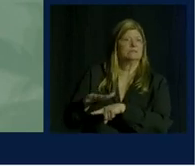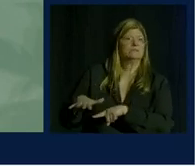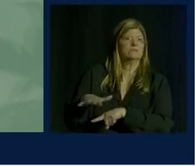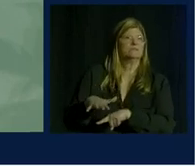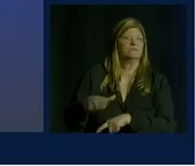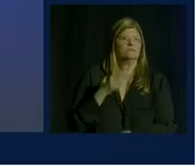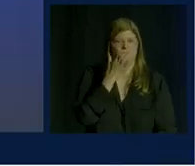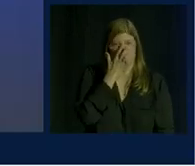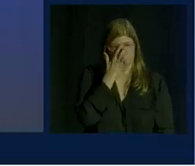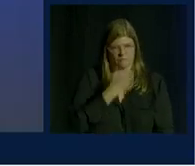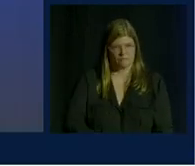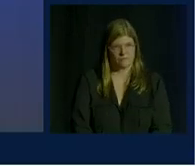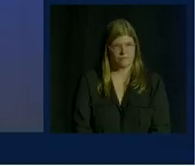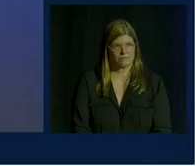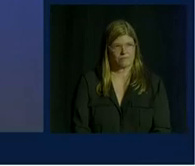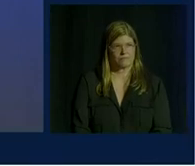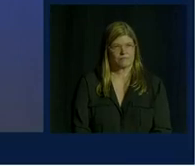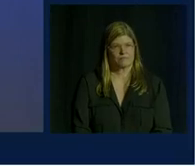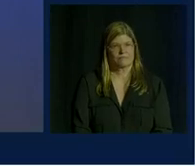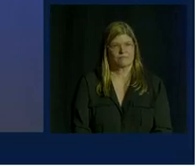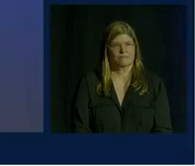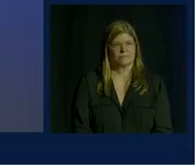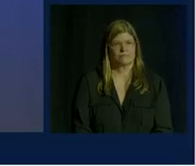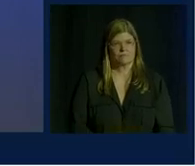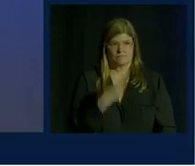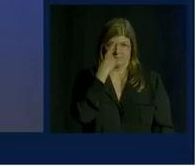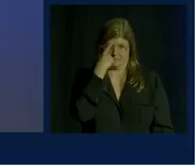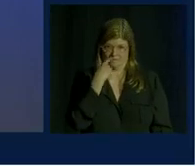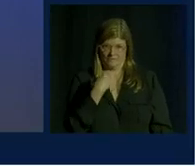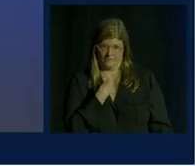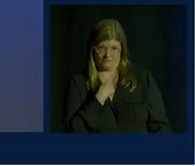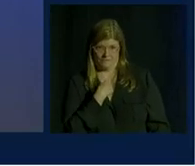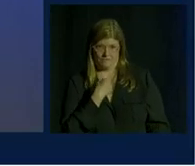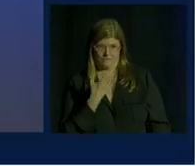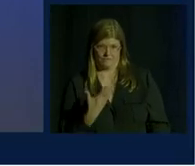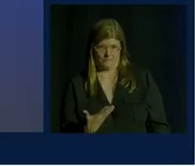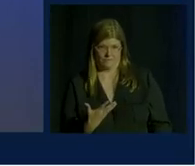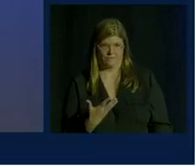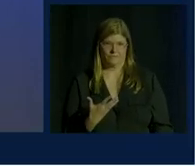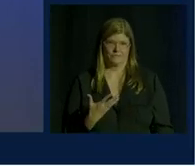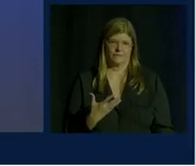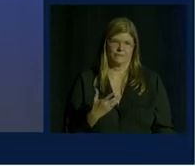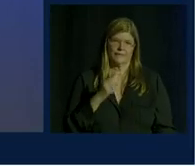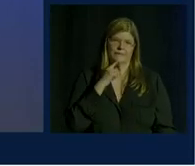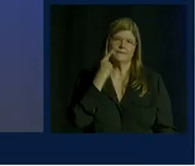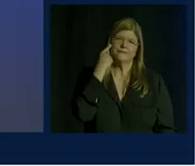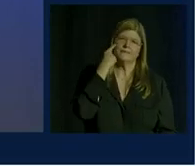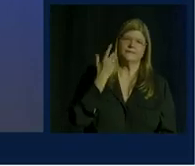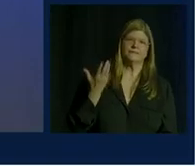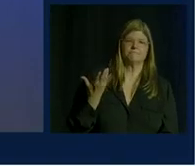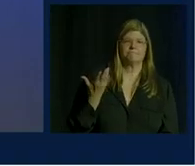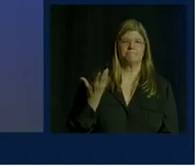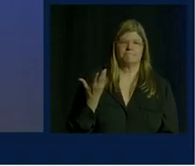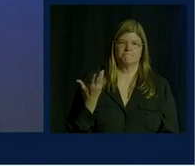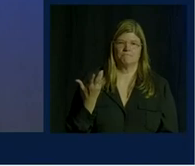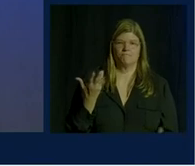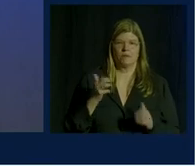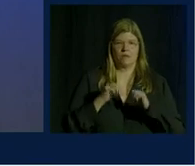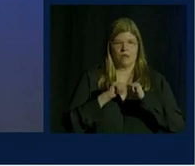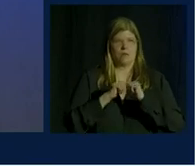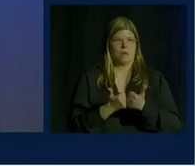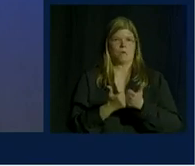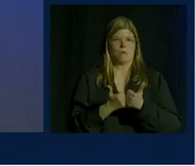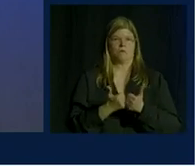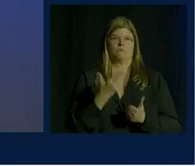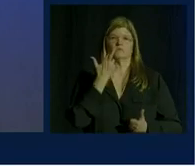you, Josh? For us, it's really innovating how restaurants can participate in the local economy and